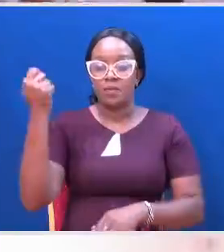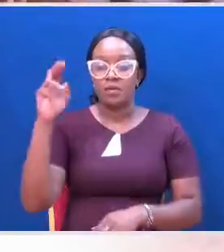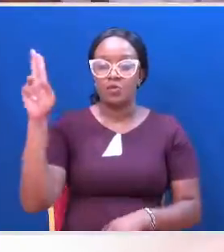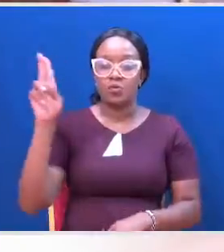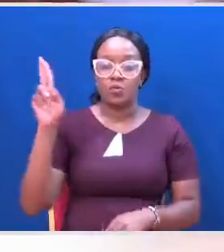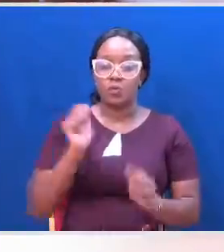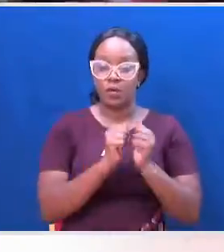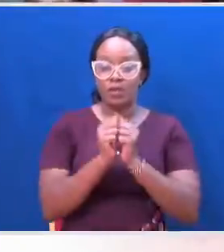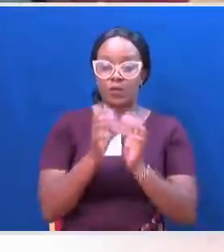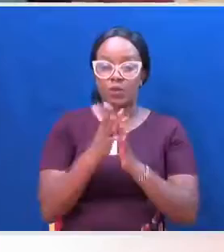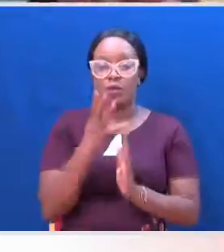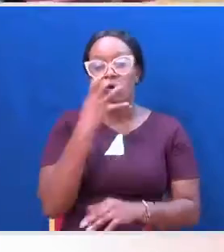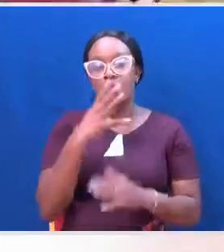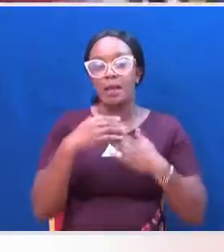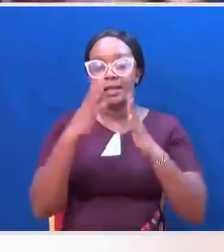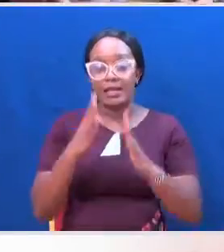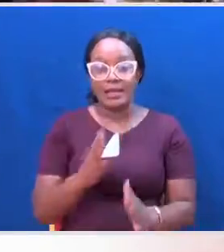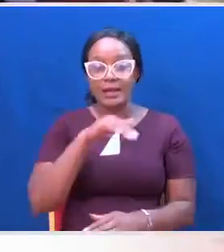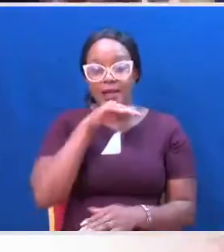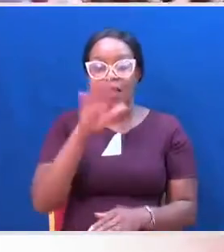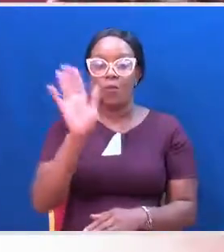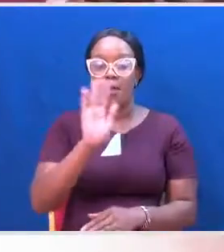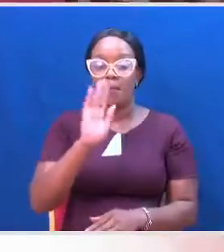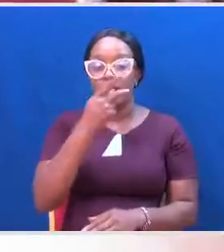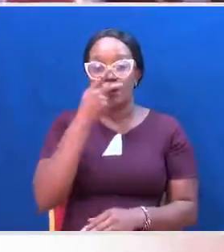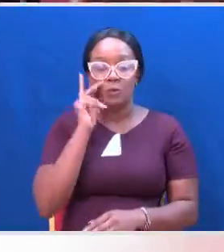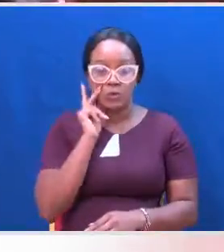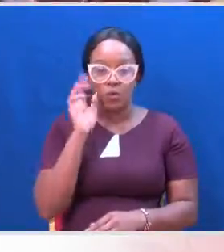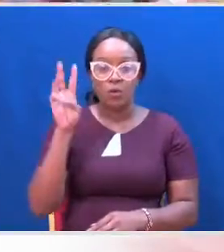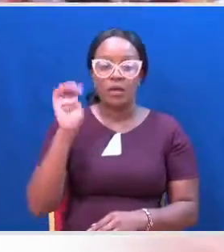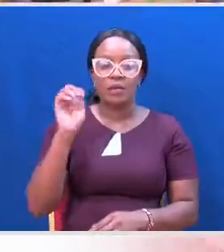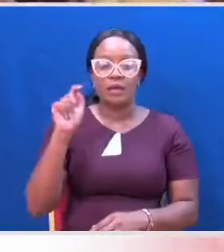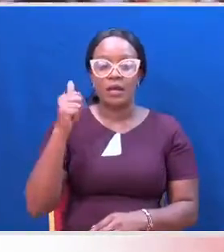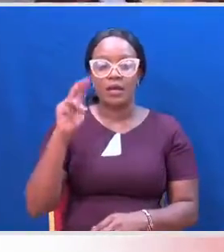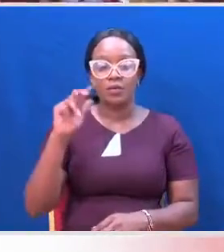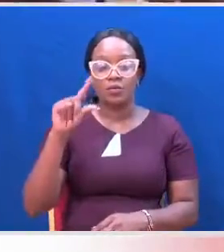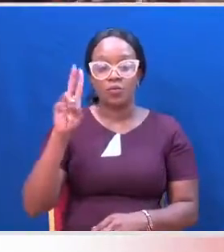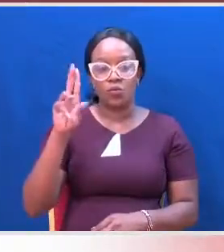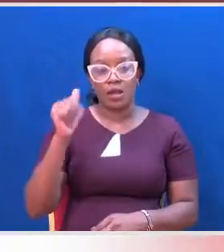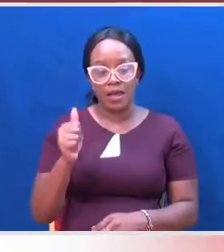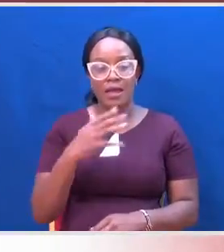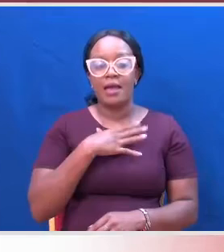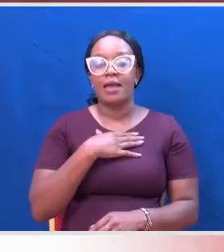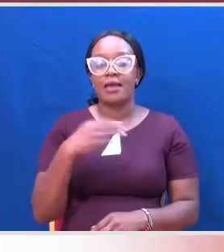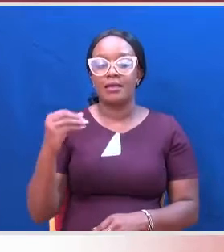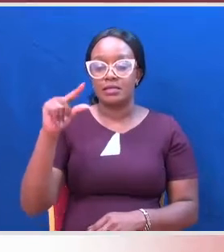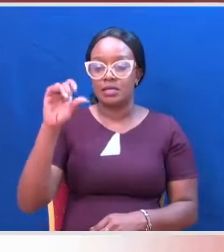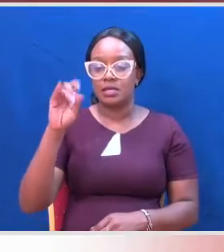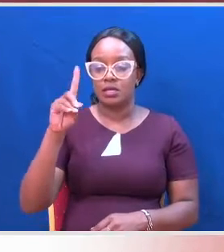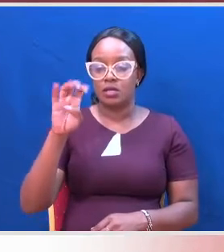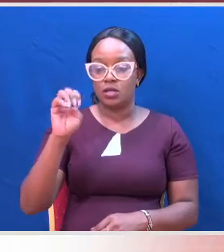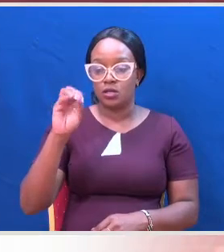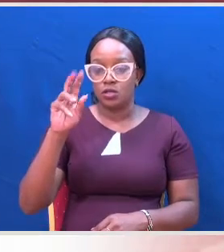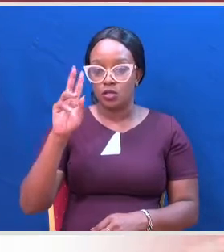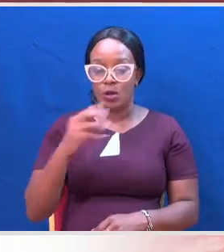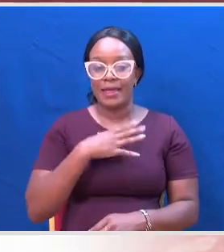together with ODM leader Raila Odinga, Wiper's Kalonzo Musyoka, Moses Wetangula of Ford Kenya, Gideon Moi of KANU, and Charity Ngilu of